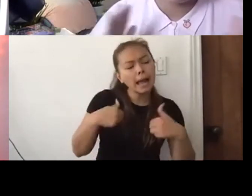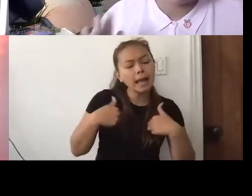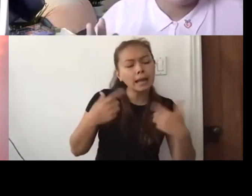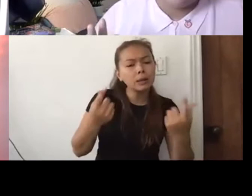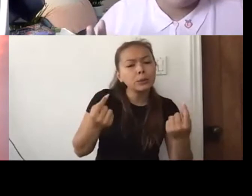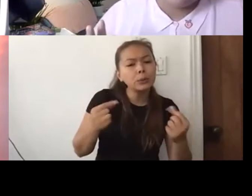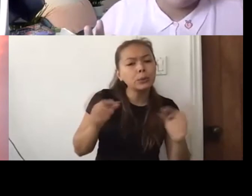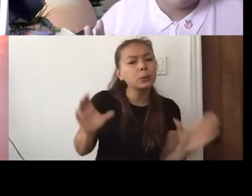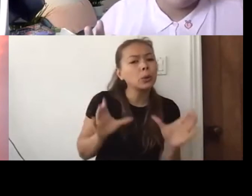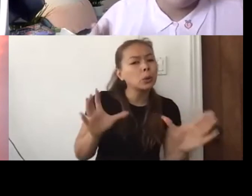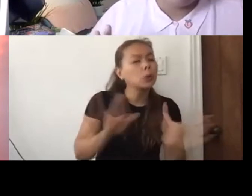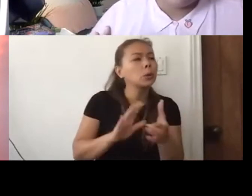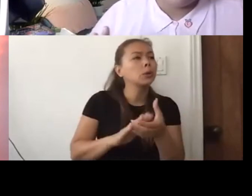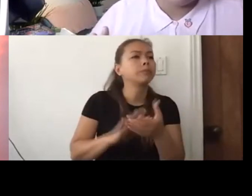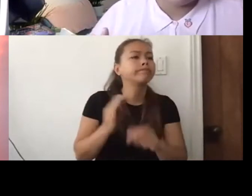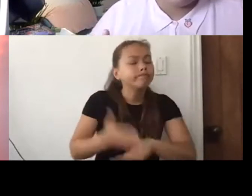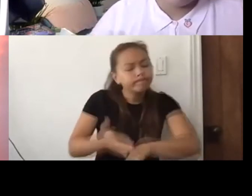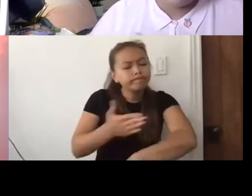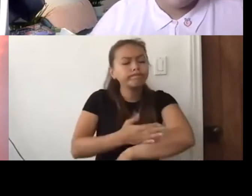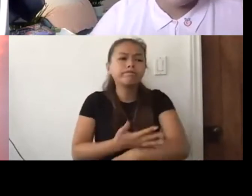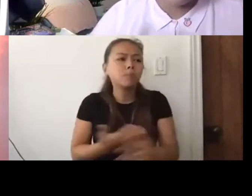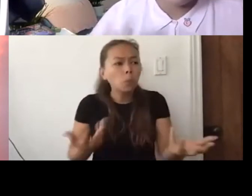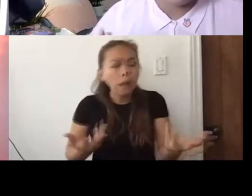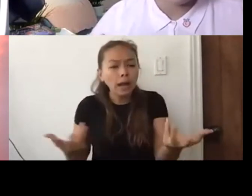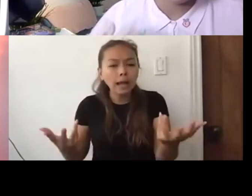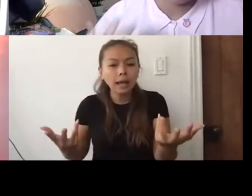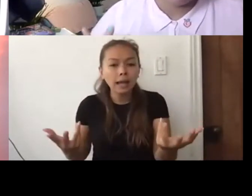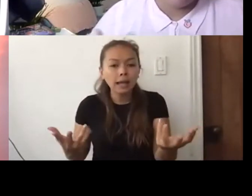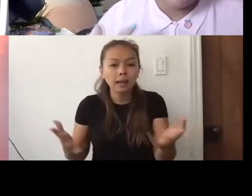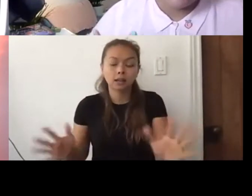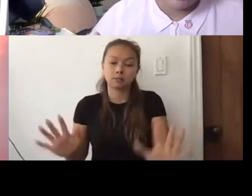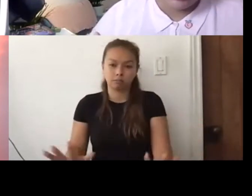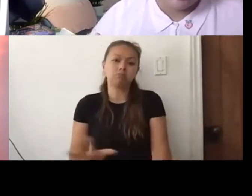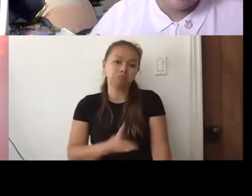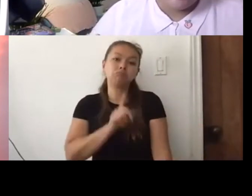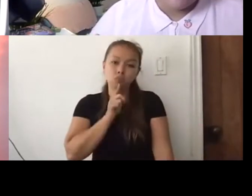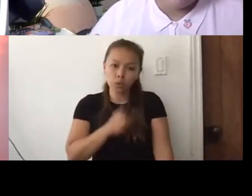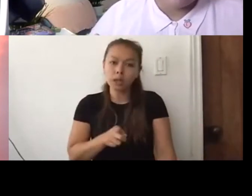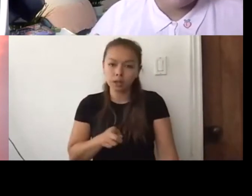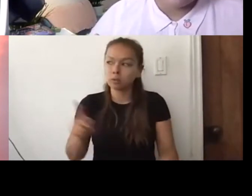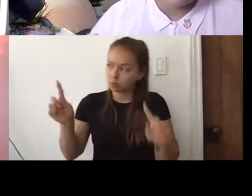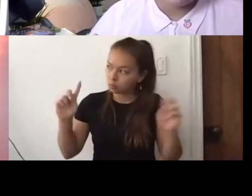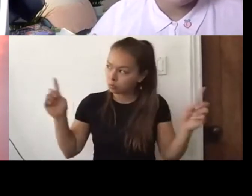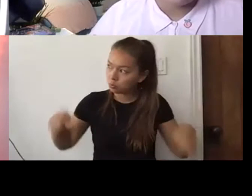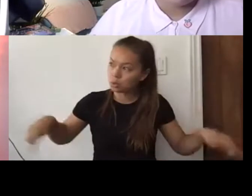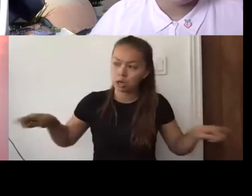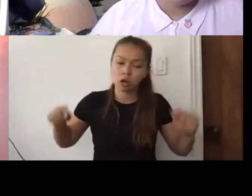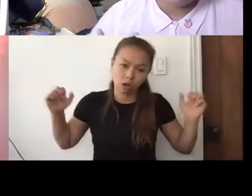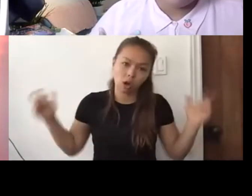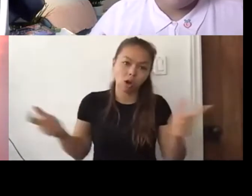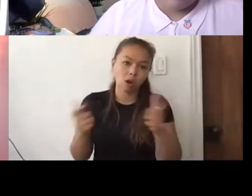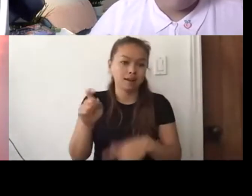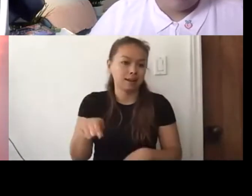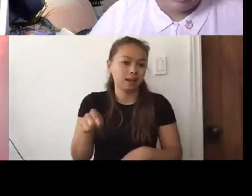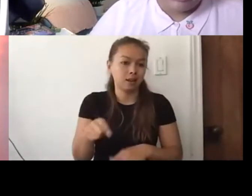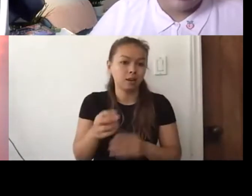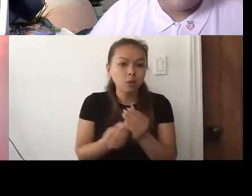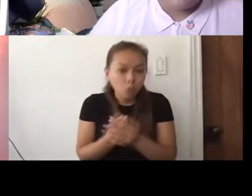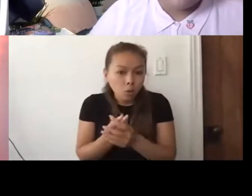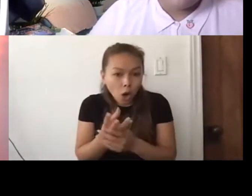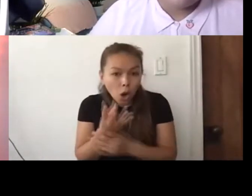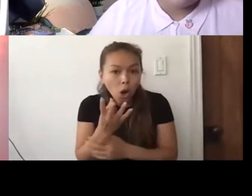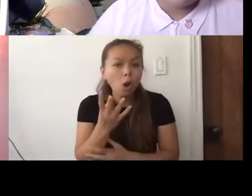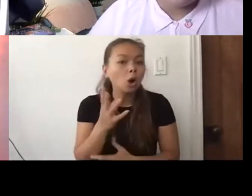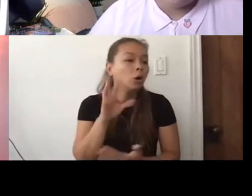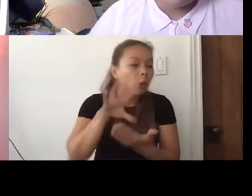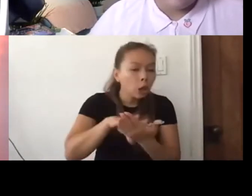so valid, right? Like we all need to grow and learn. in order to see ourselves doing better by